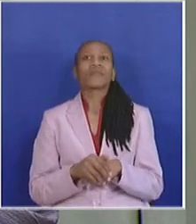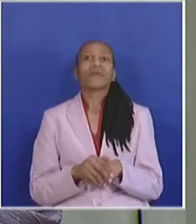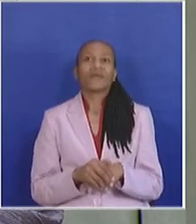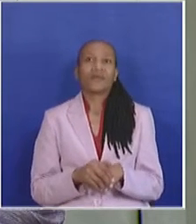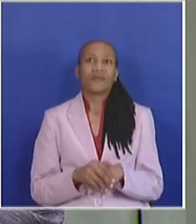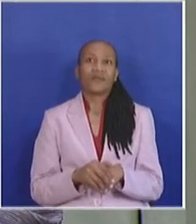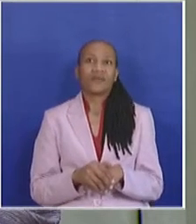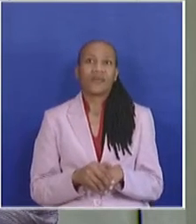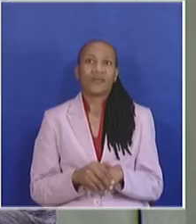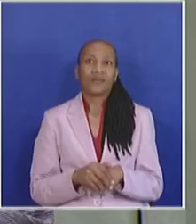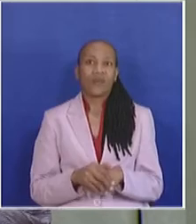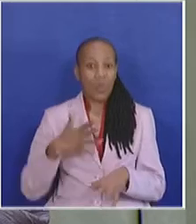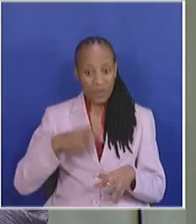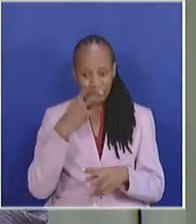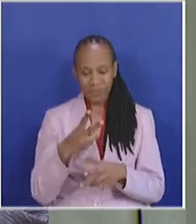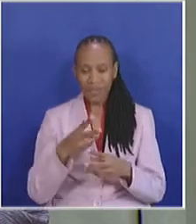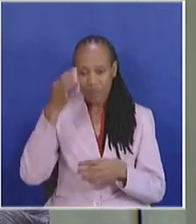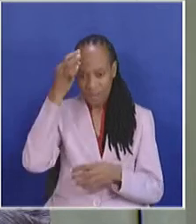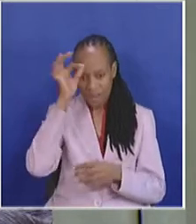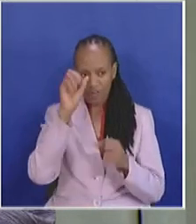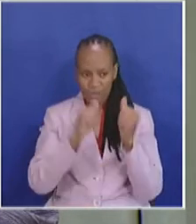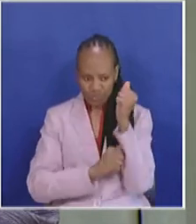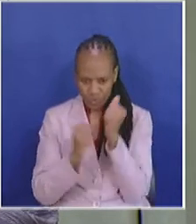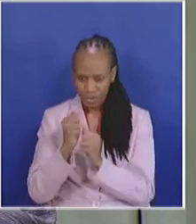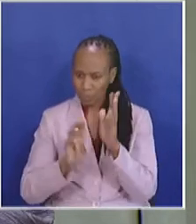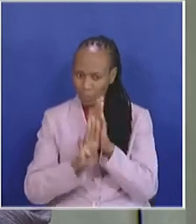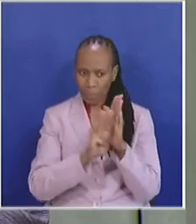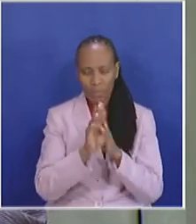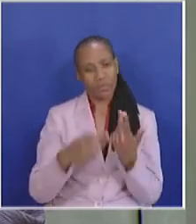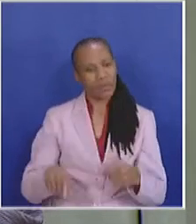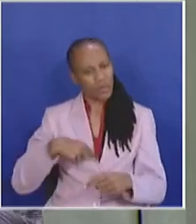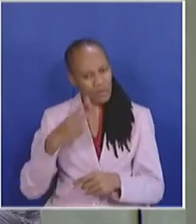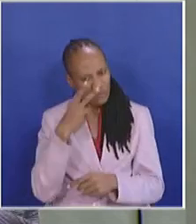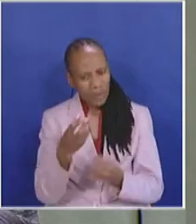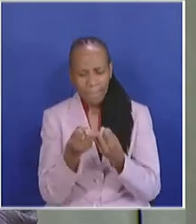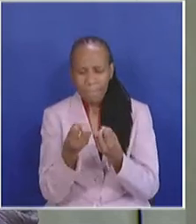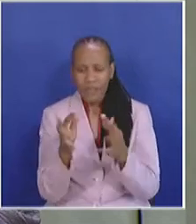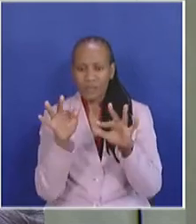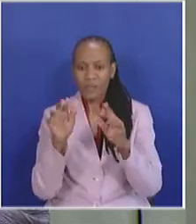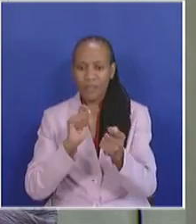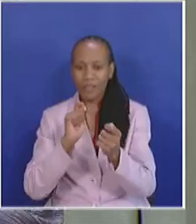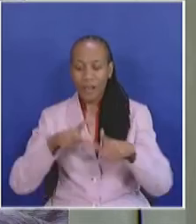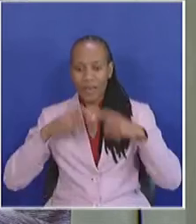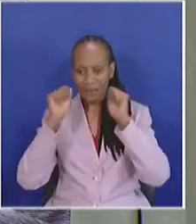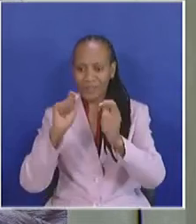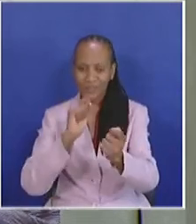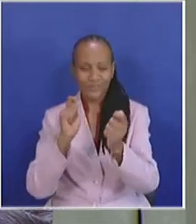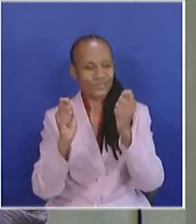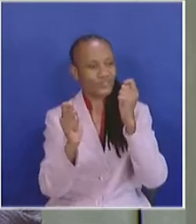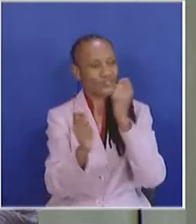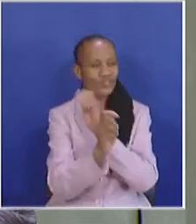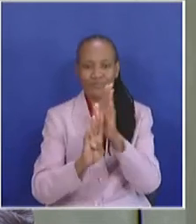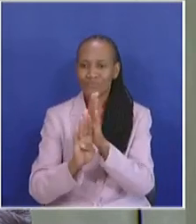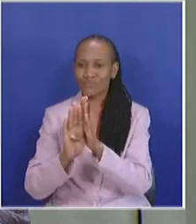and government building structures, we have witnessed a number of people's lives changing for better. Improvements